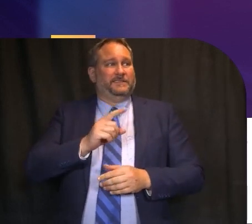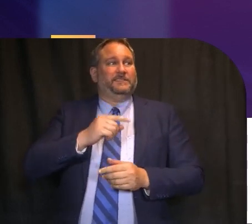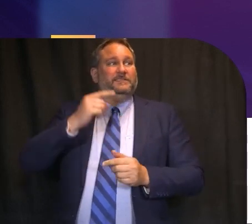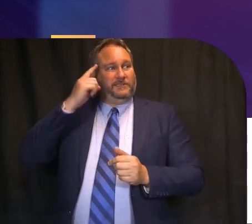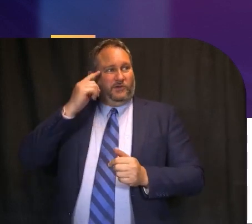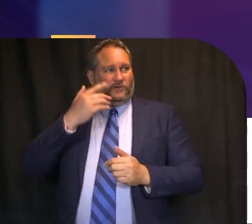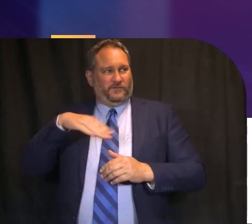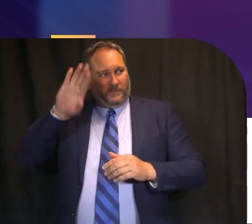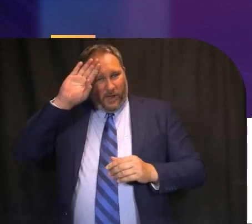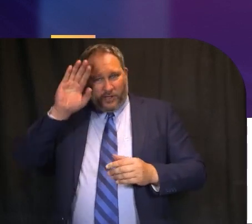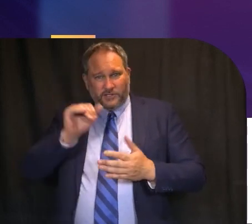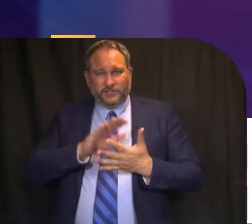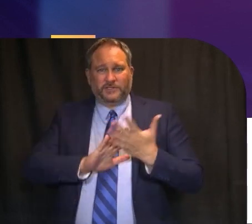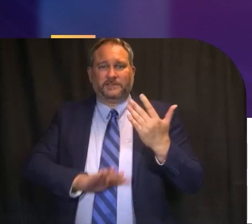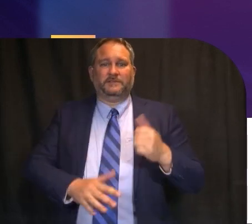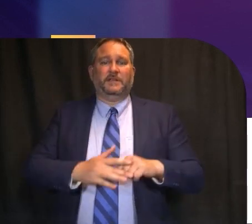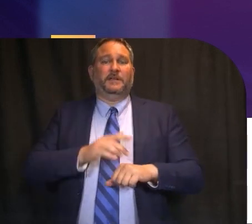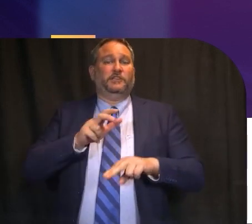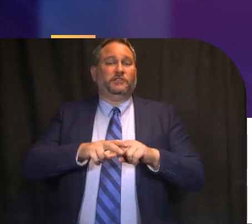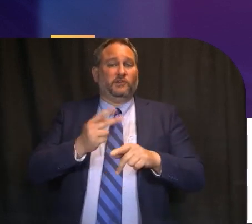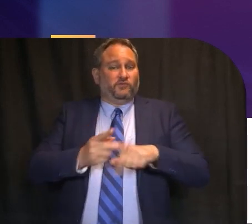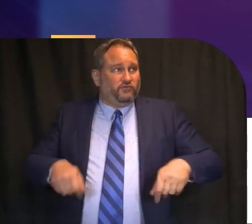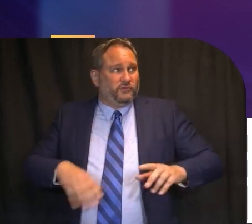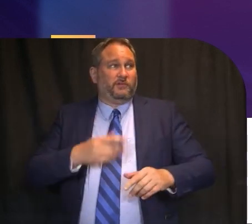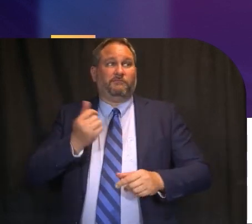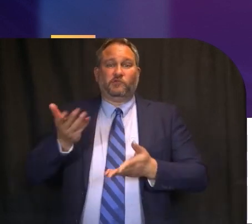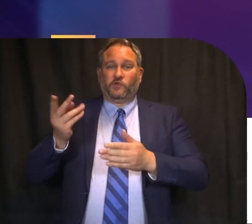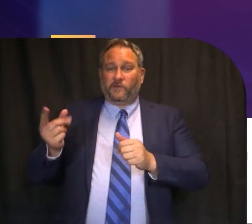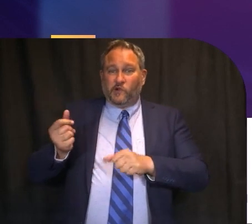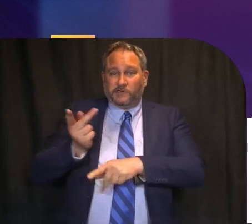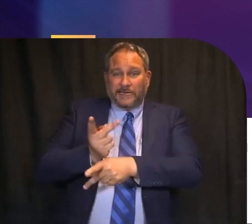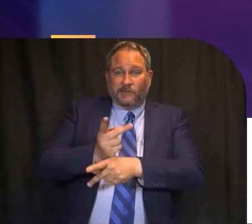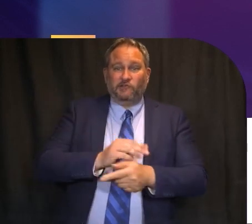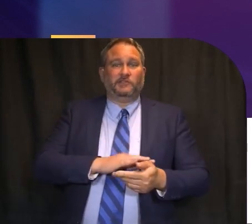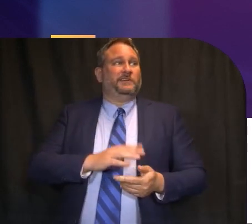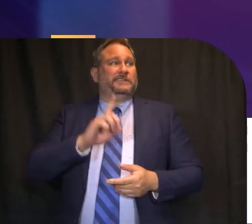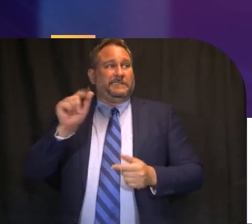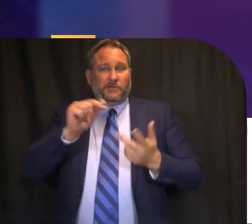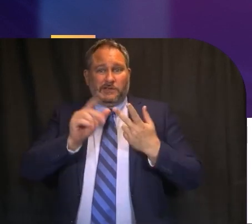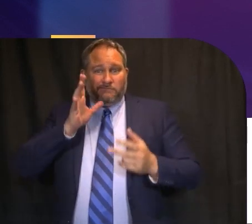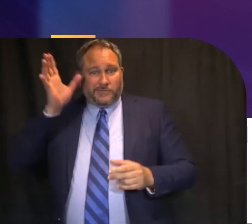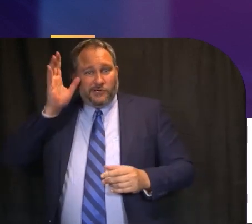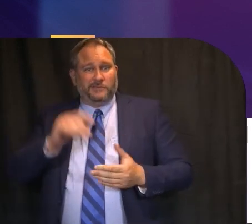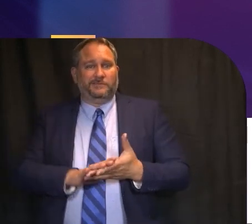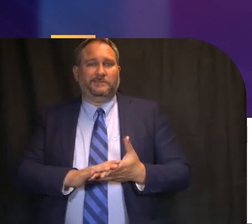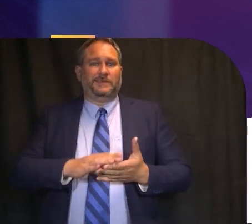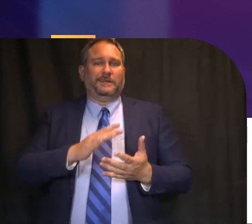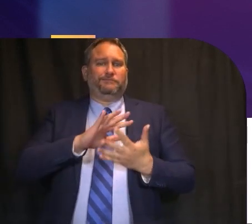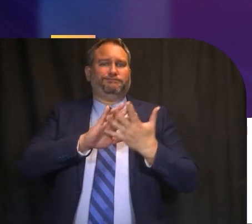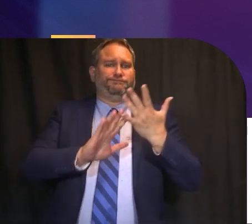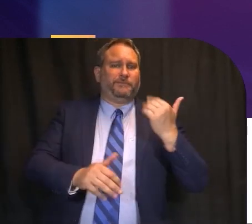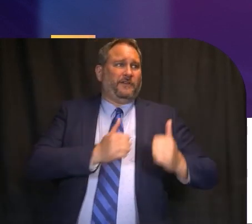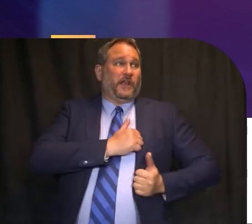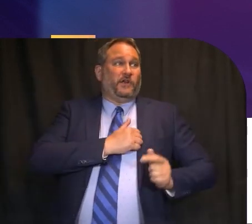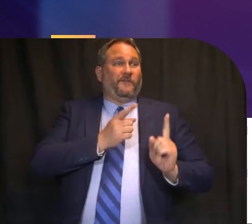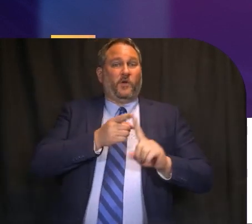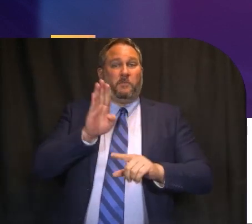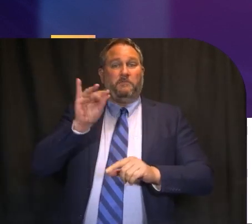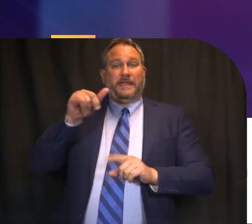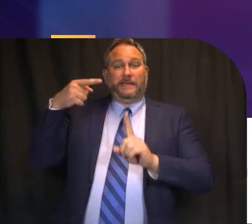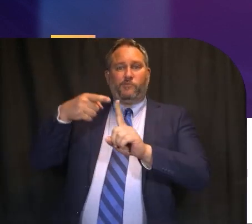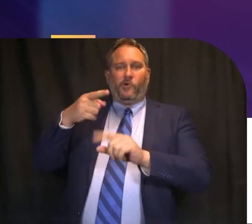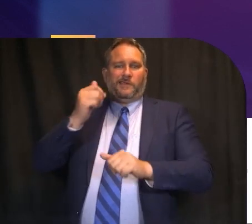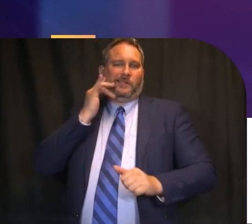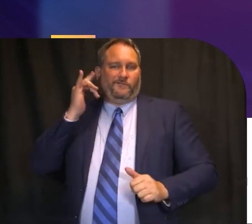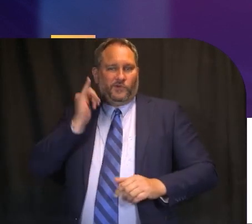Point, California. He's currently a graduate student at the University of California, Berkeley, where he also works and studies in the Berkeley